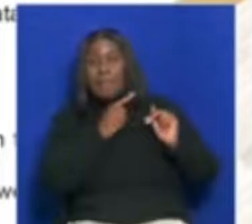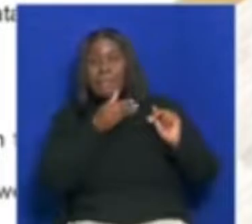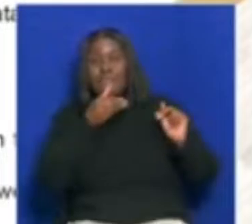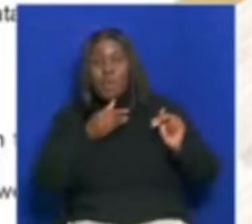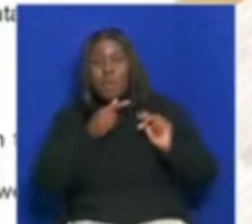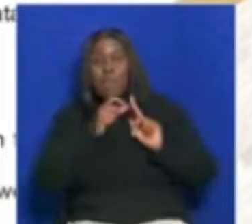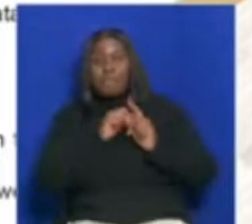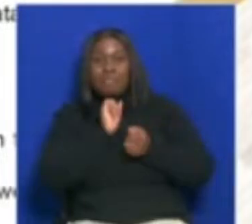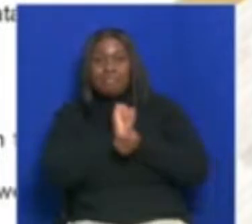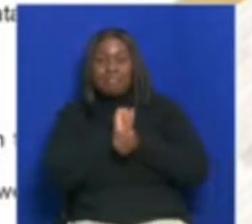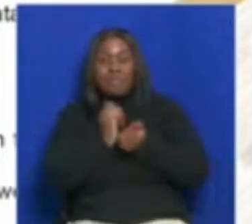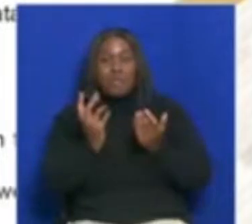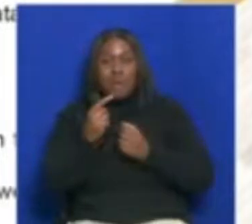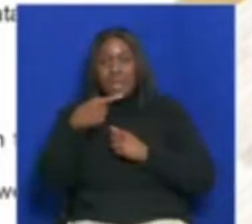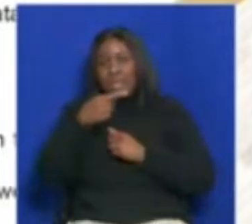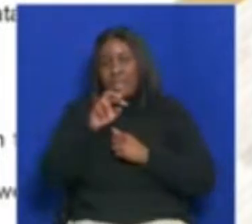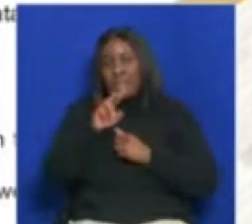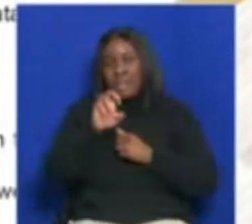Park, CARES